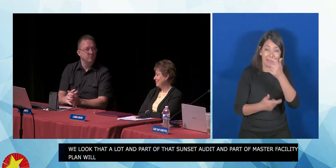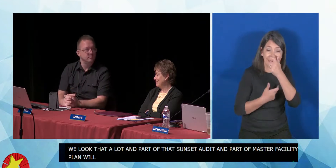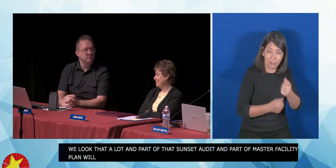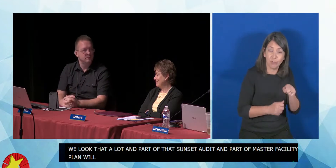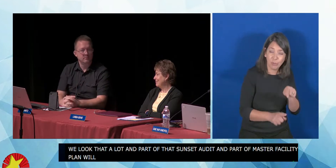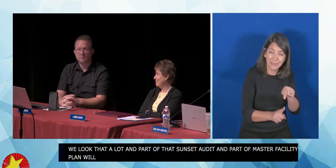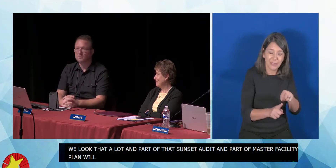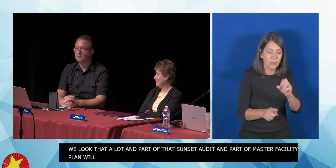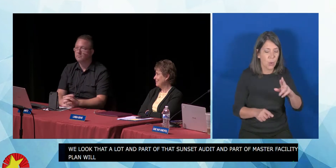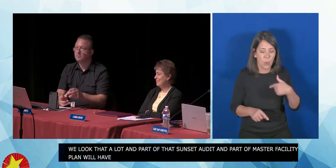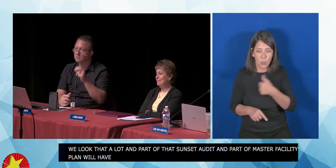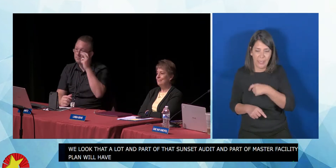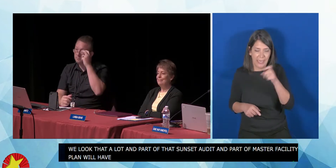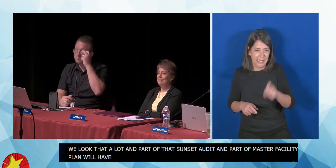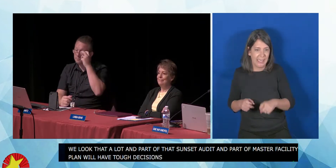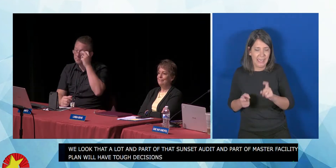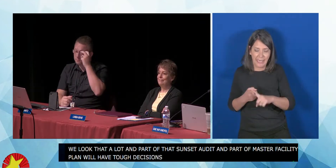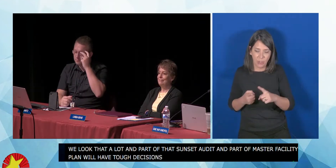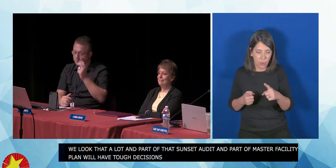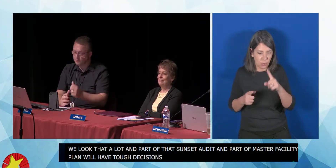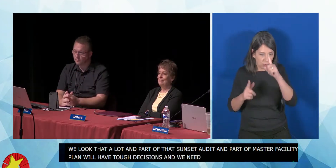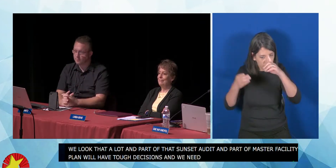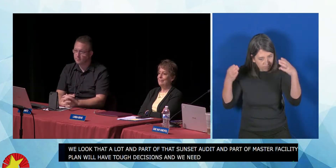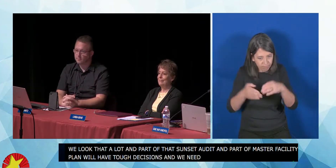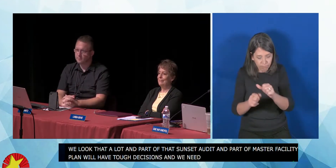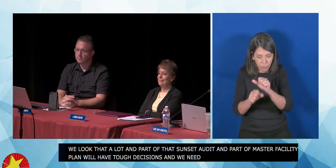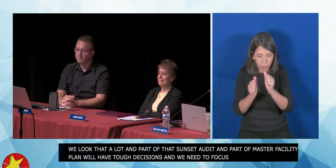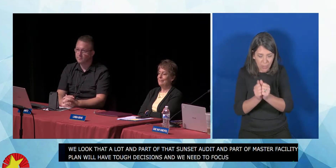ability to work together to get to that place.